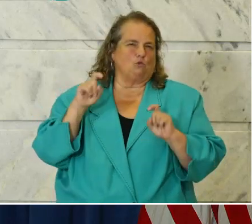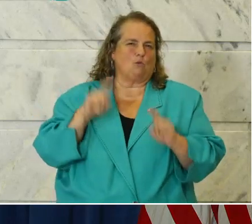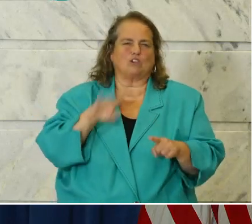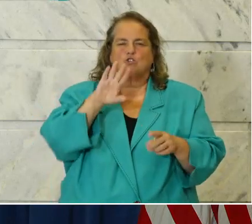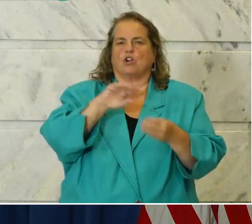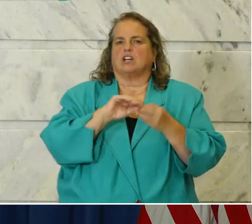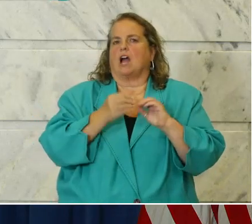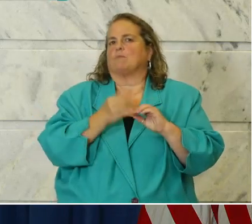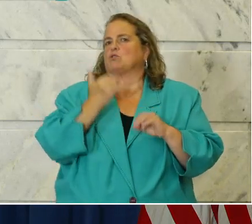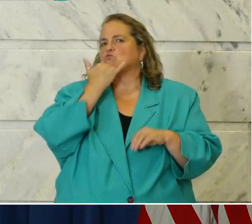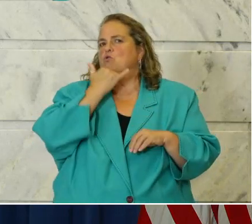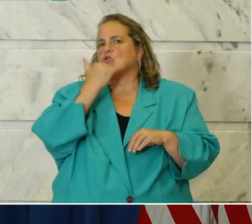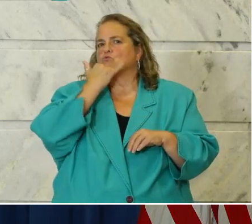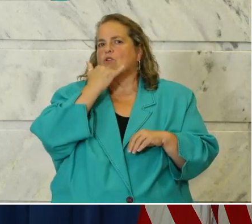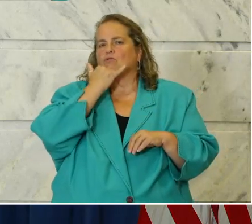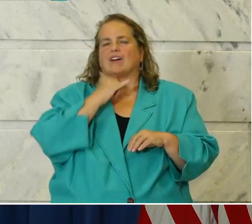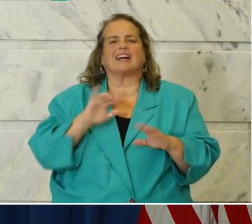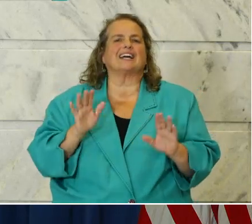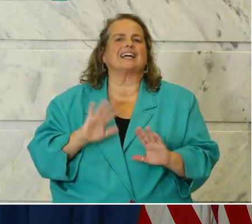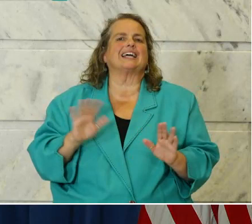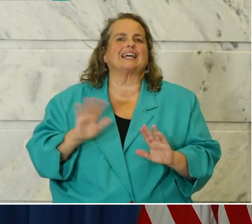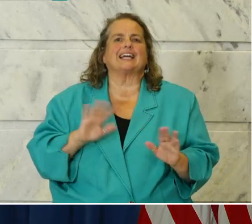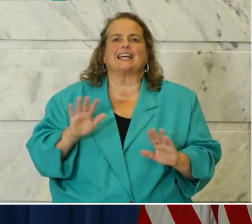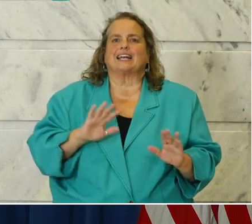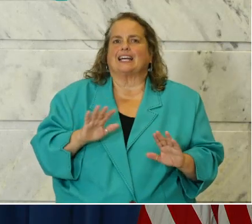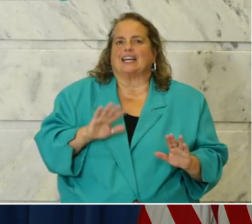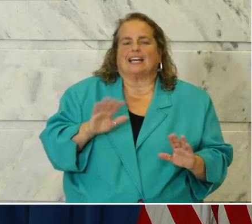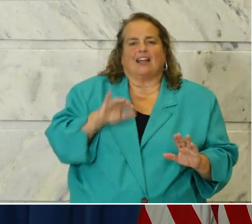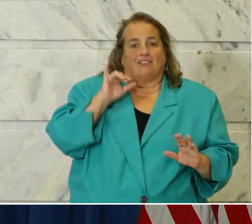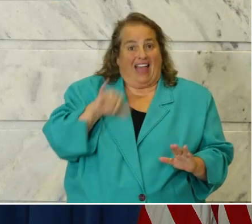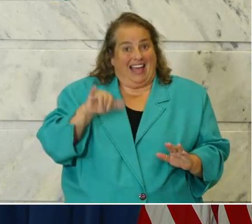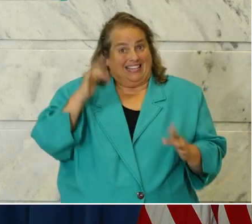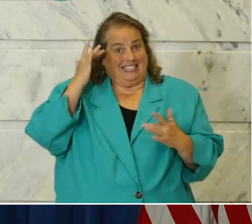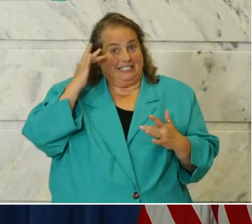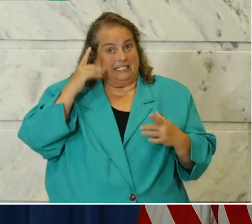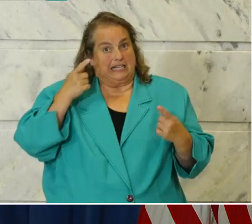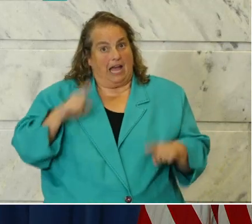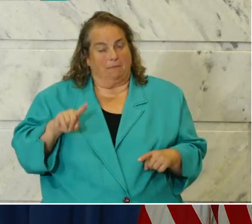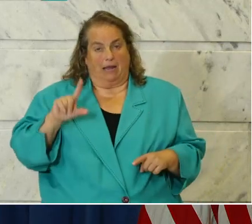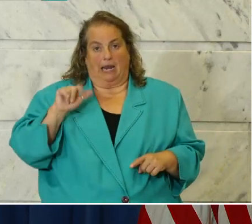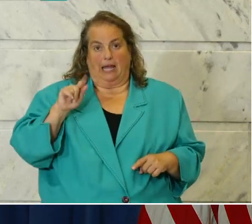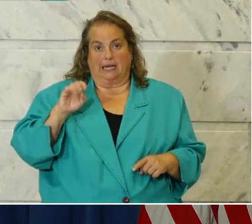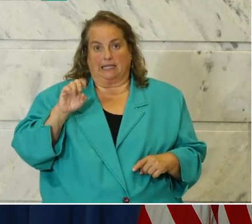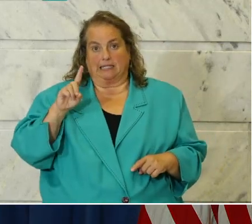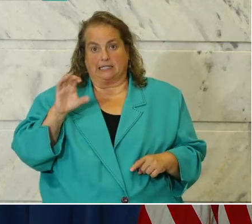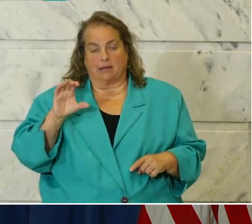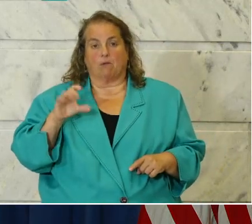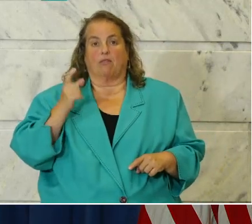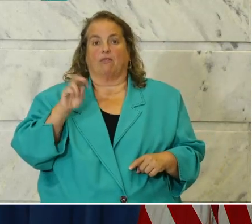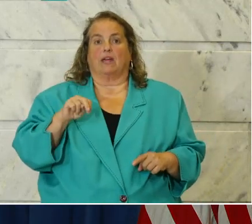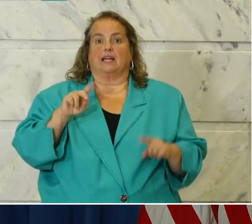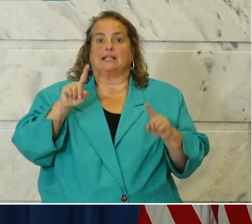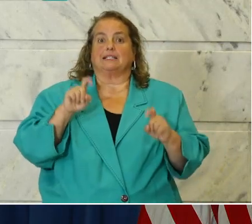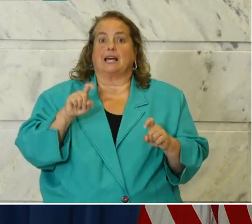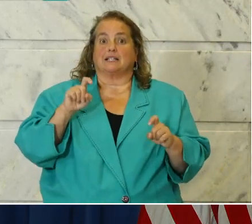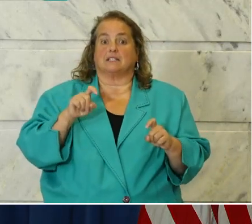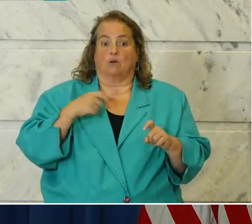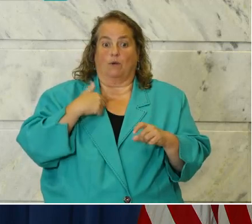numbers for a disease that didn't exist until late December and a test wasn't created until early in the year going to be perfect?